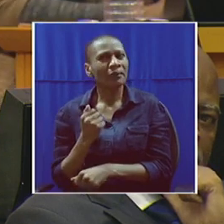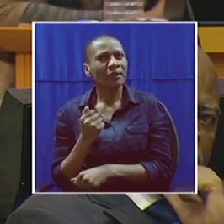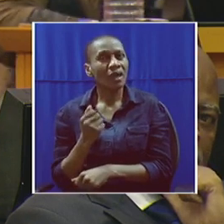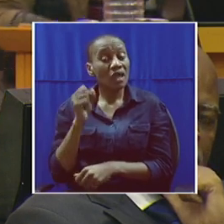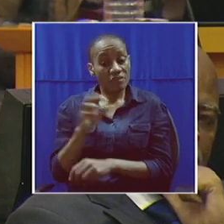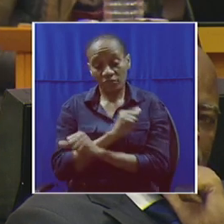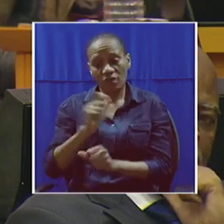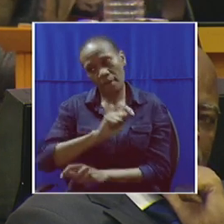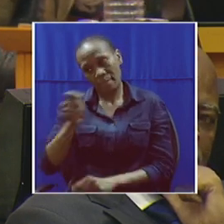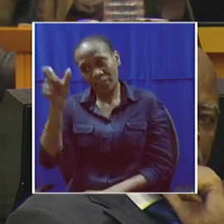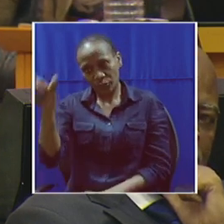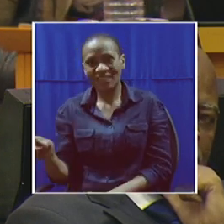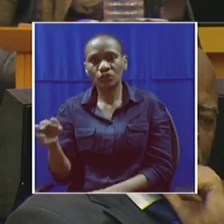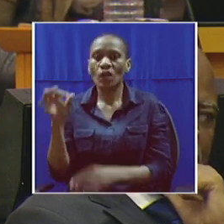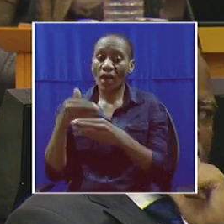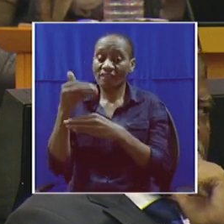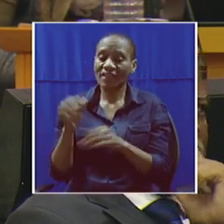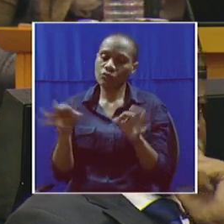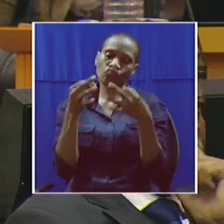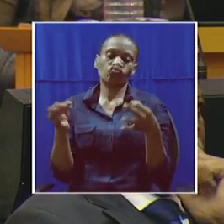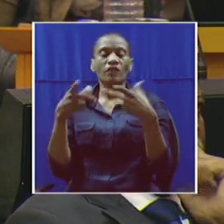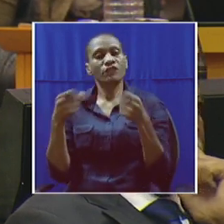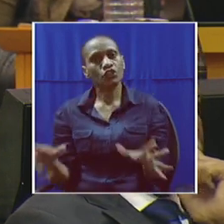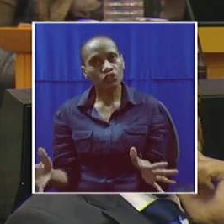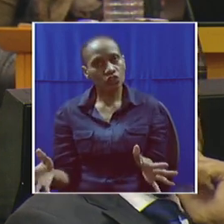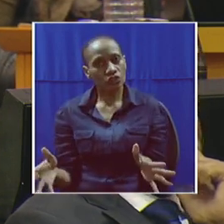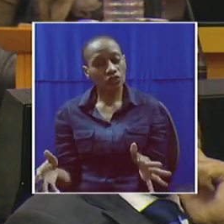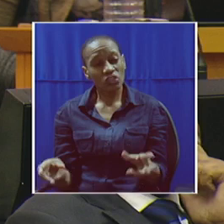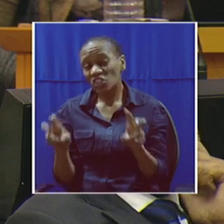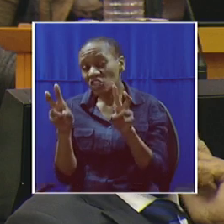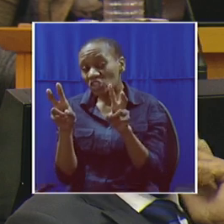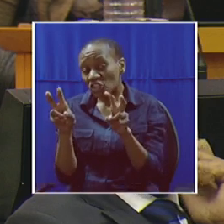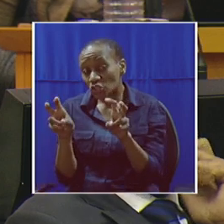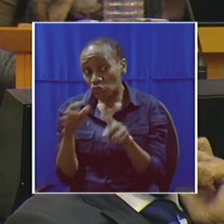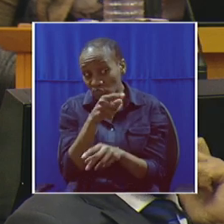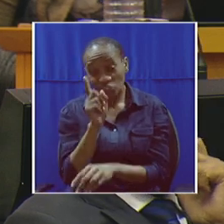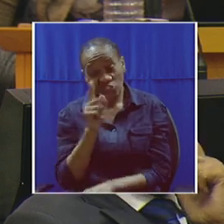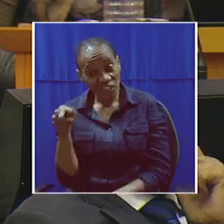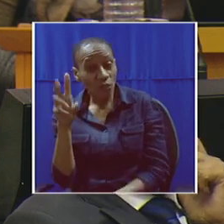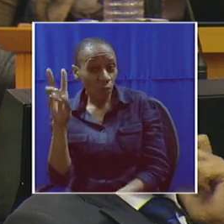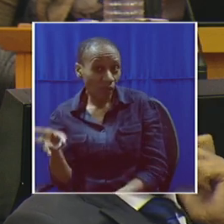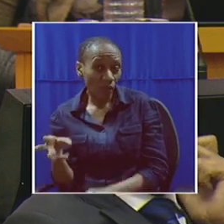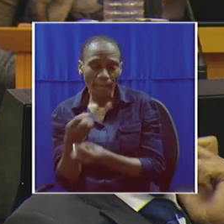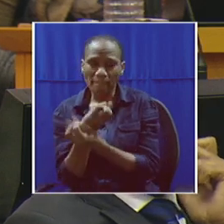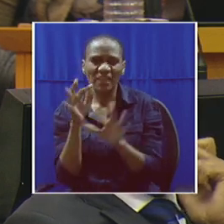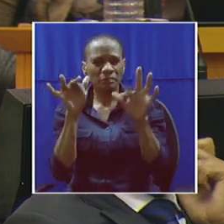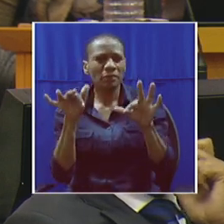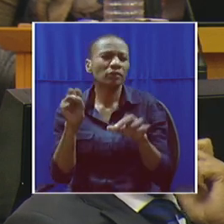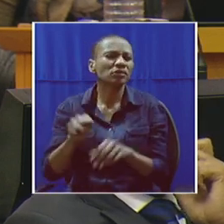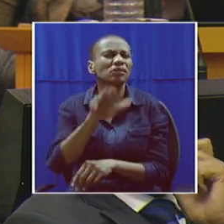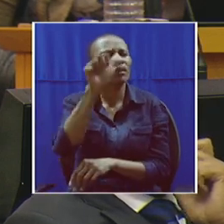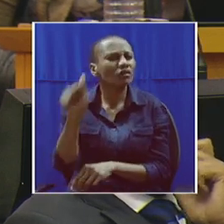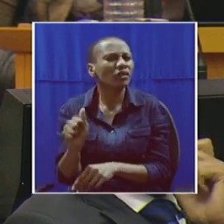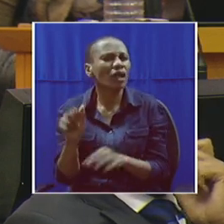over to the musicians and would you is that an issue which we will look into because clearly many of the musicians are struggling